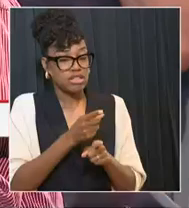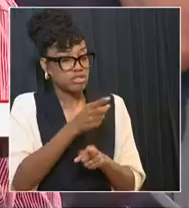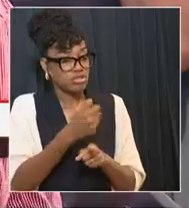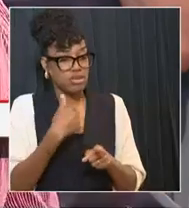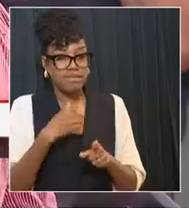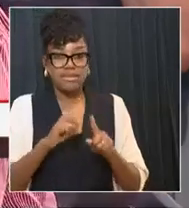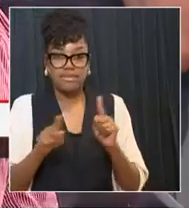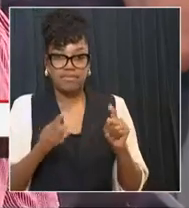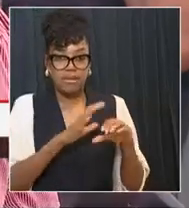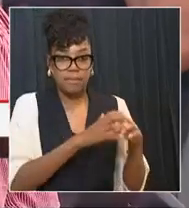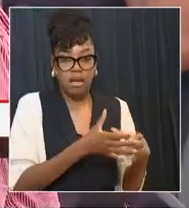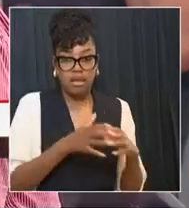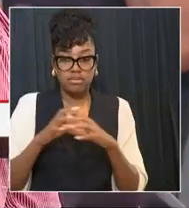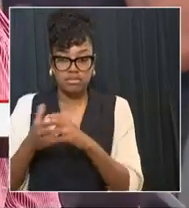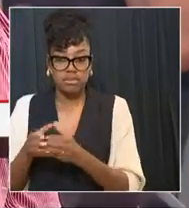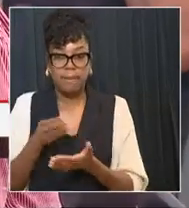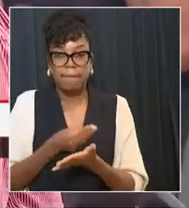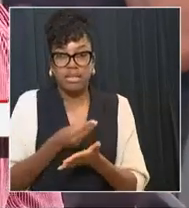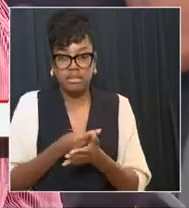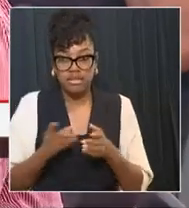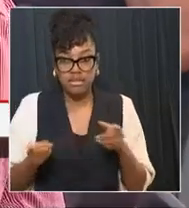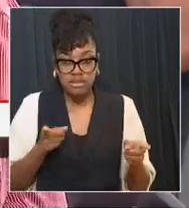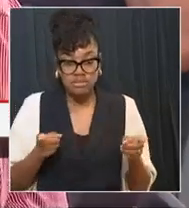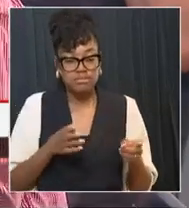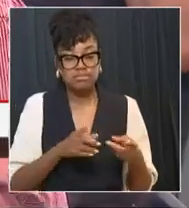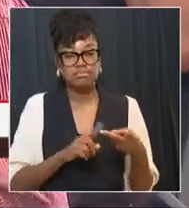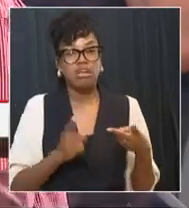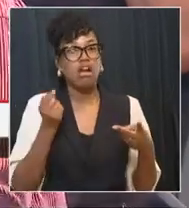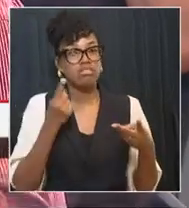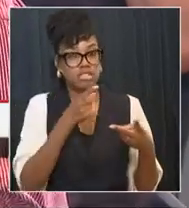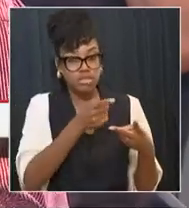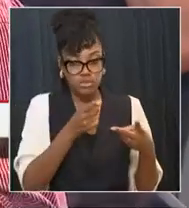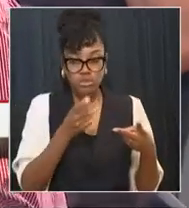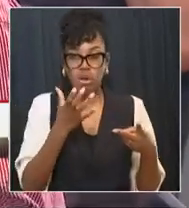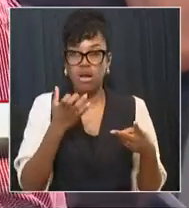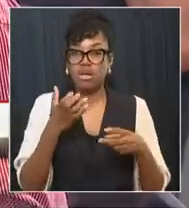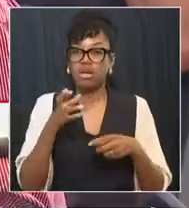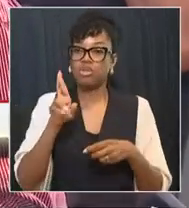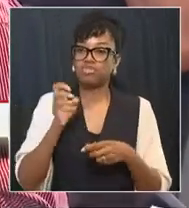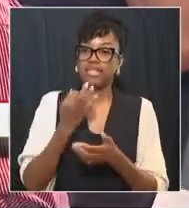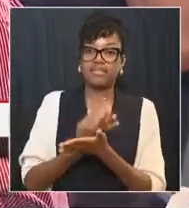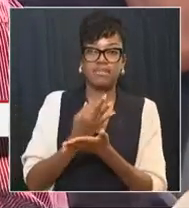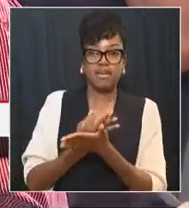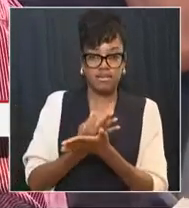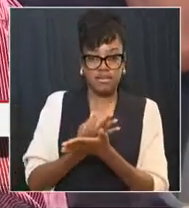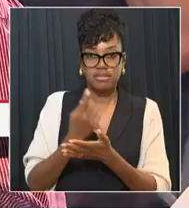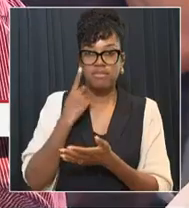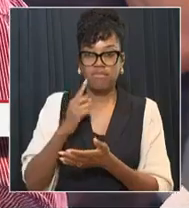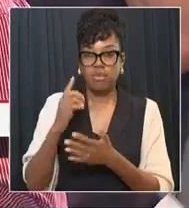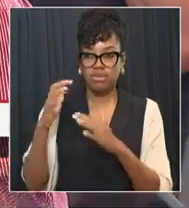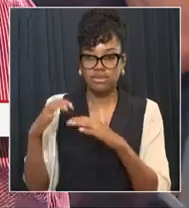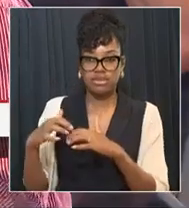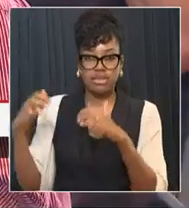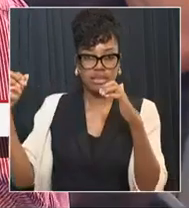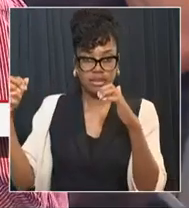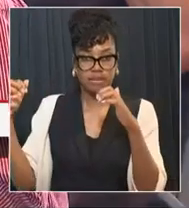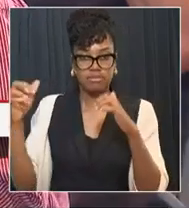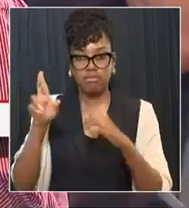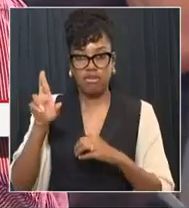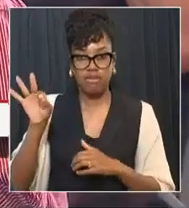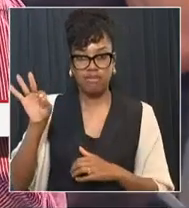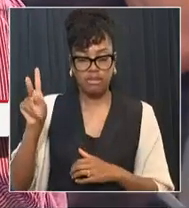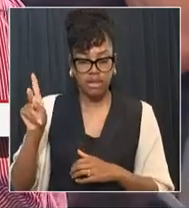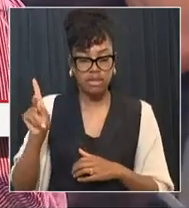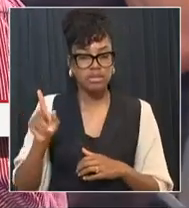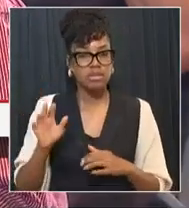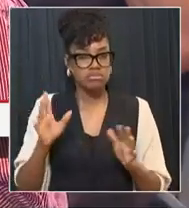refinancing for the stadium, and you're wanting to attract businesses and residents, but the optics that